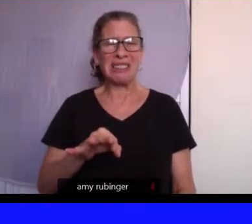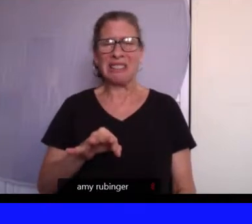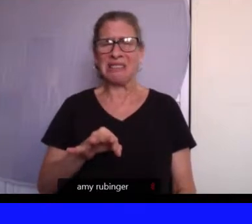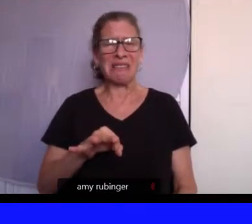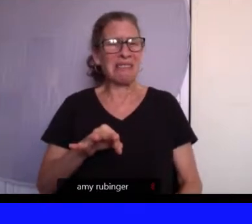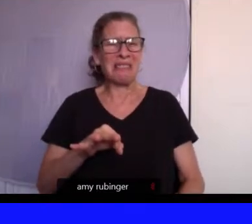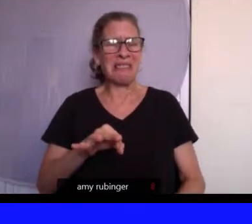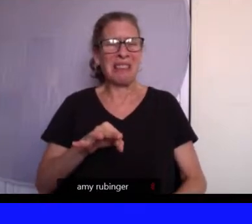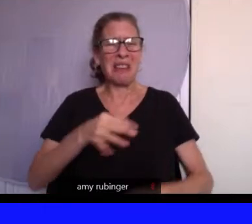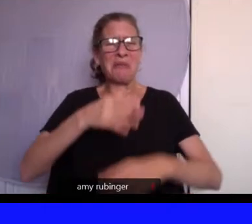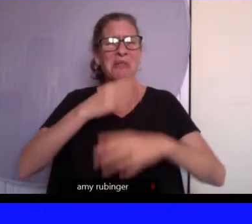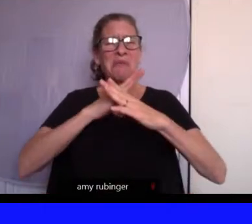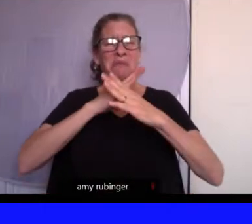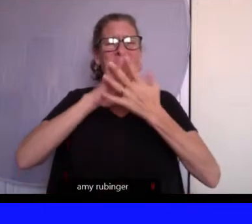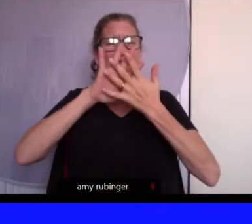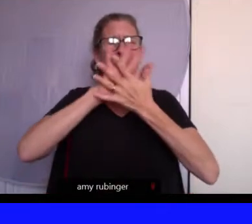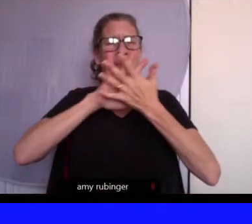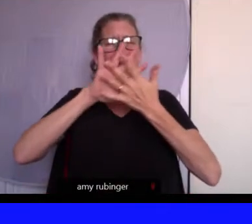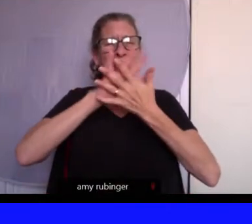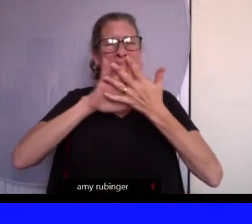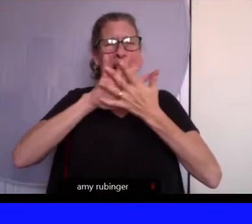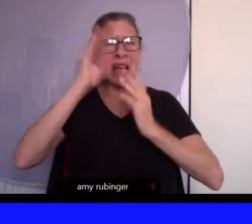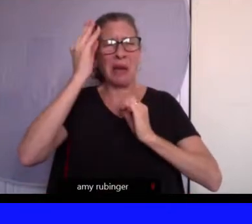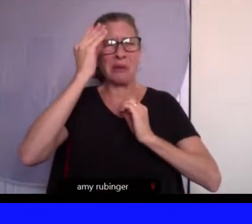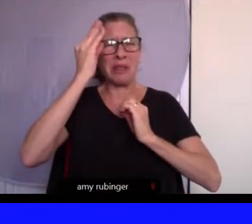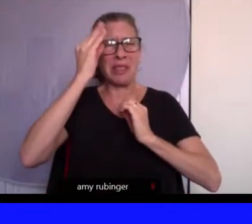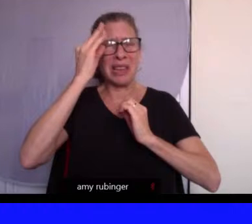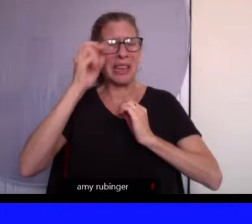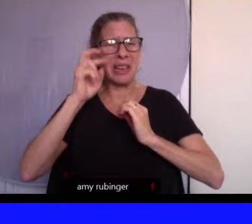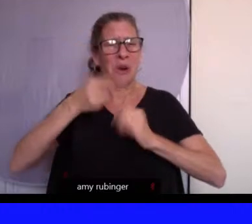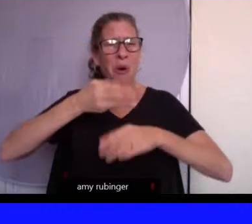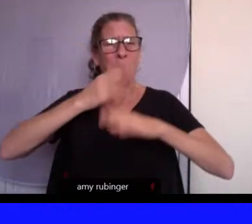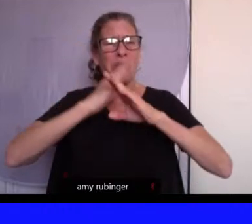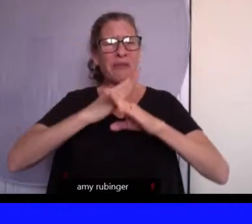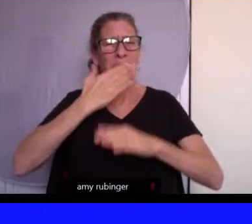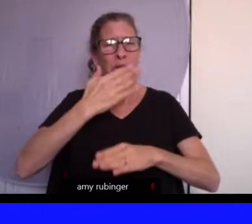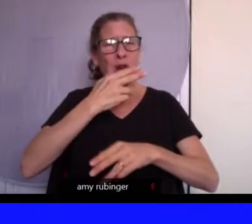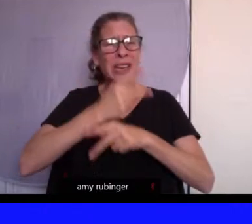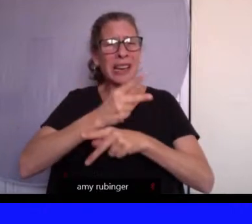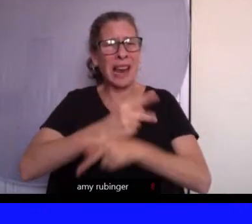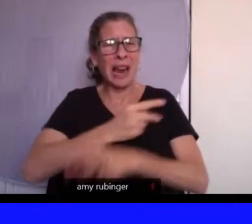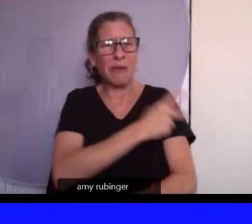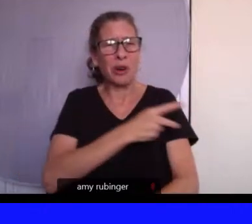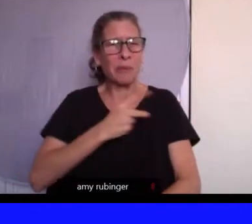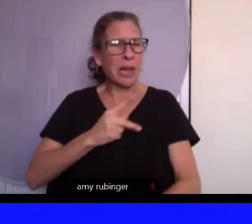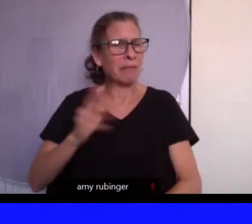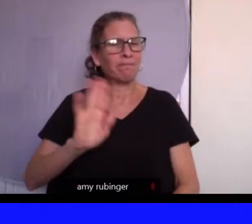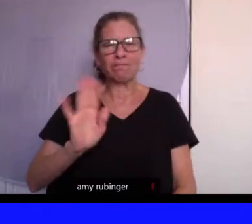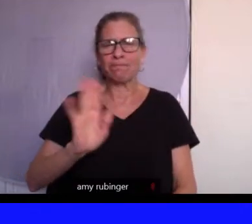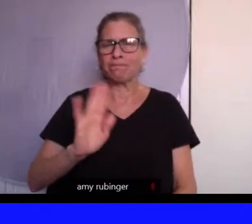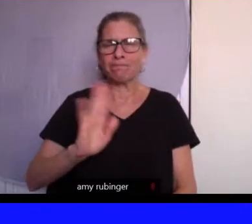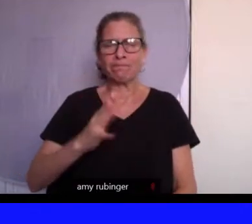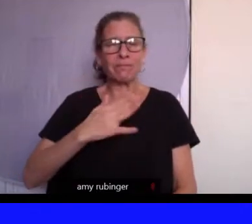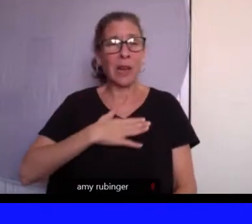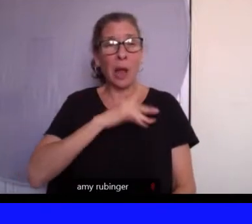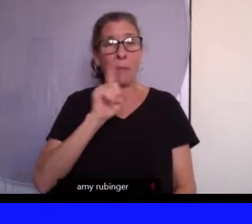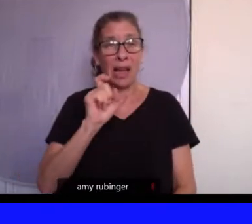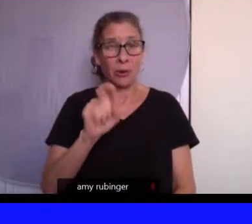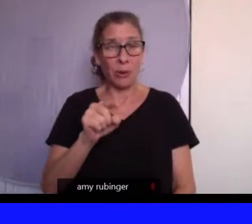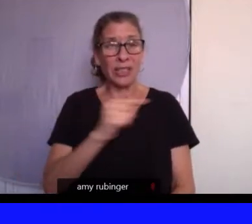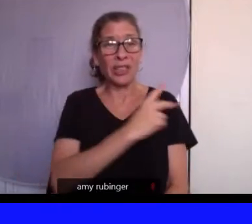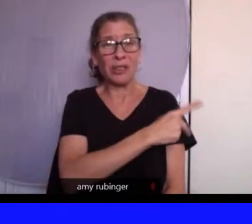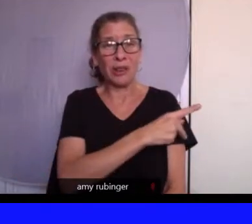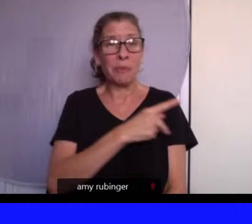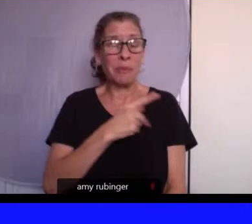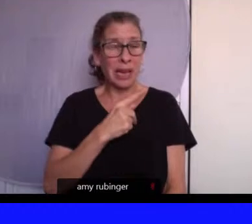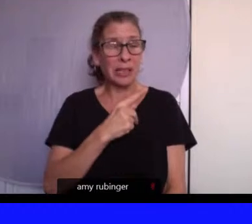followed. I don't know if you've thought about something like that. It's almost like if for $60,000, if I had somebody